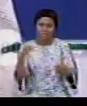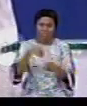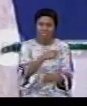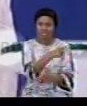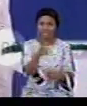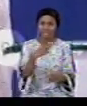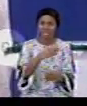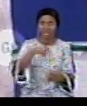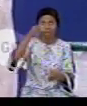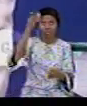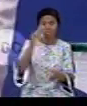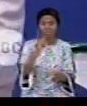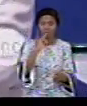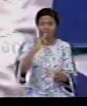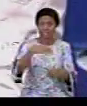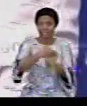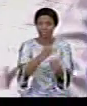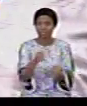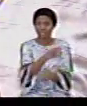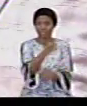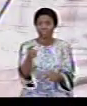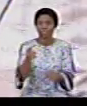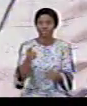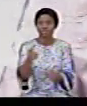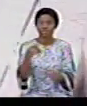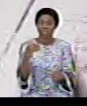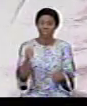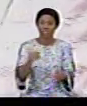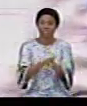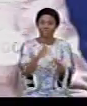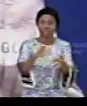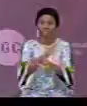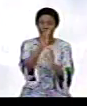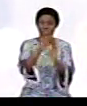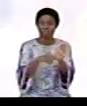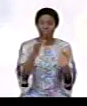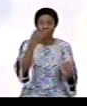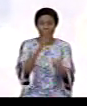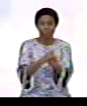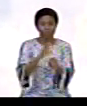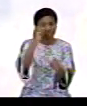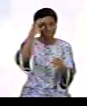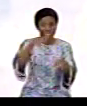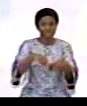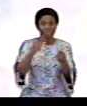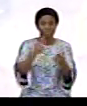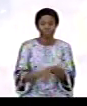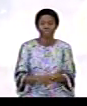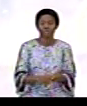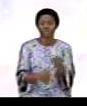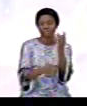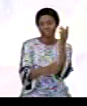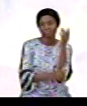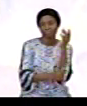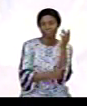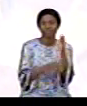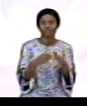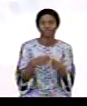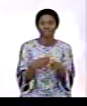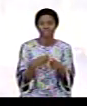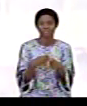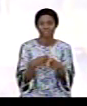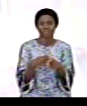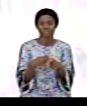making you a fulfillment of the promise he had given to Abraham? July 28th to August 2,